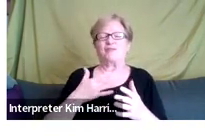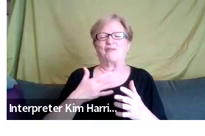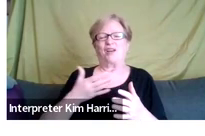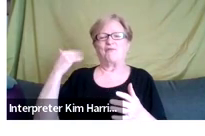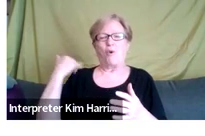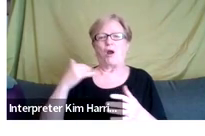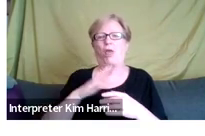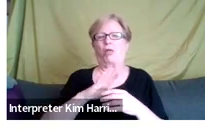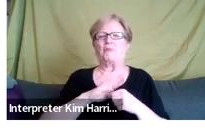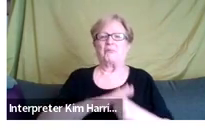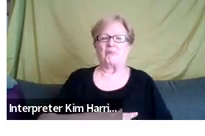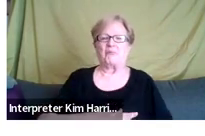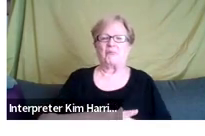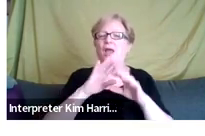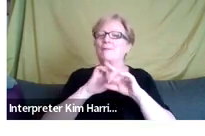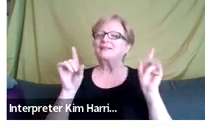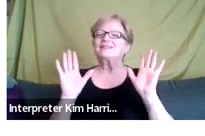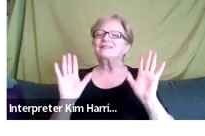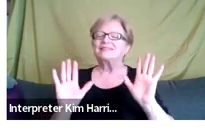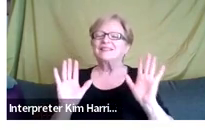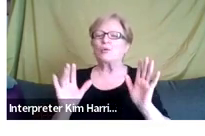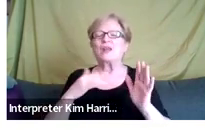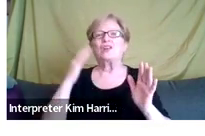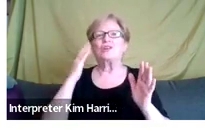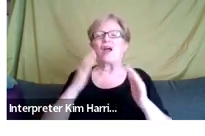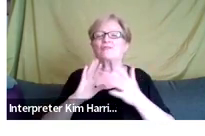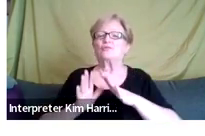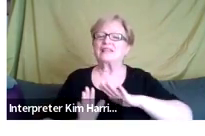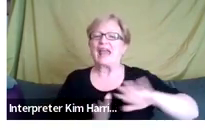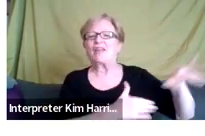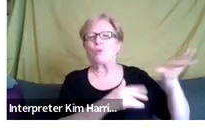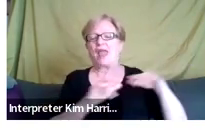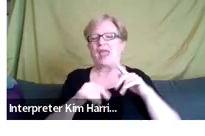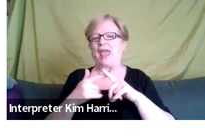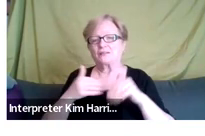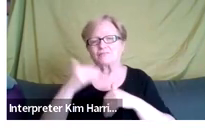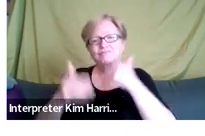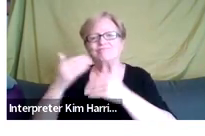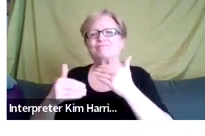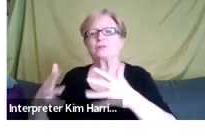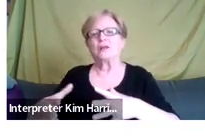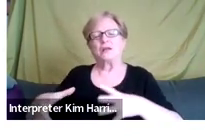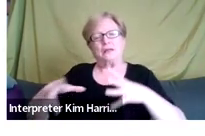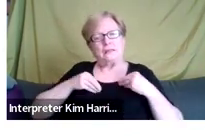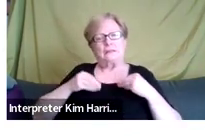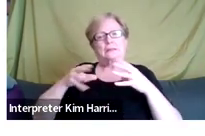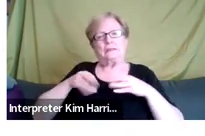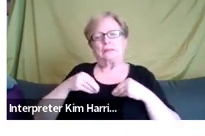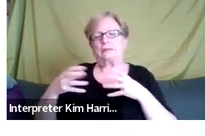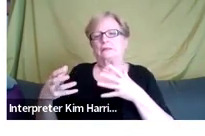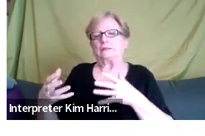in all spaces, and, not be afraid to take that up and,